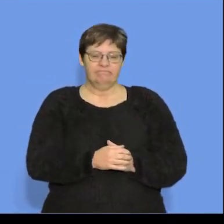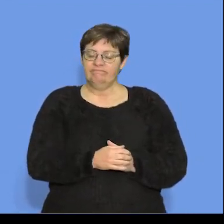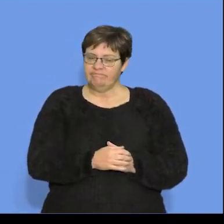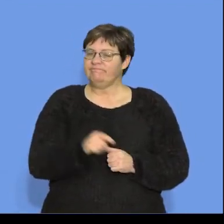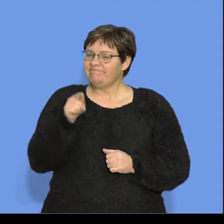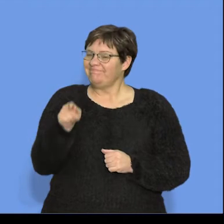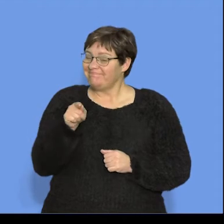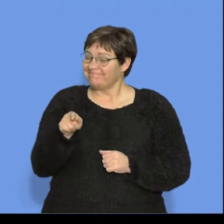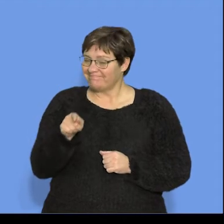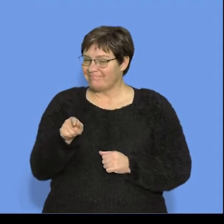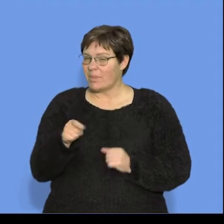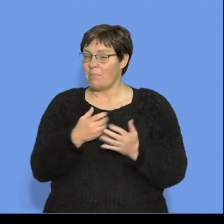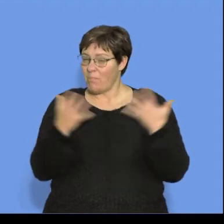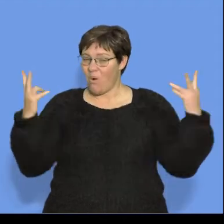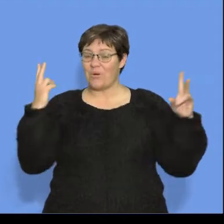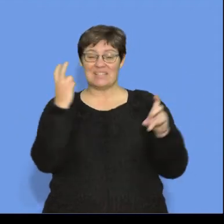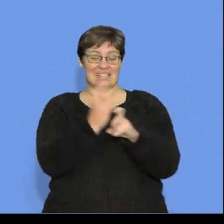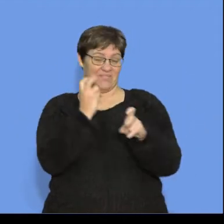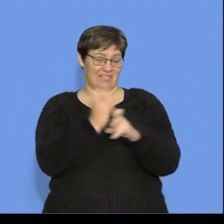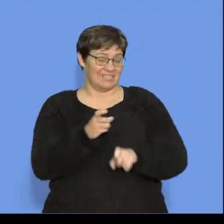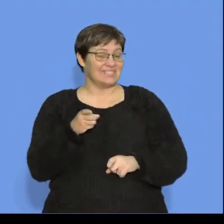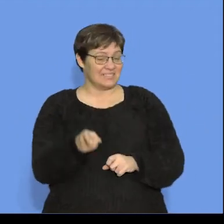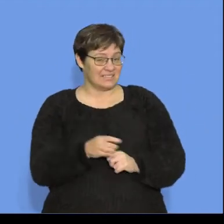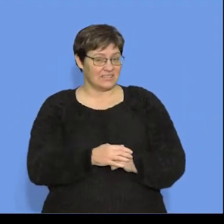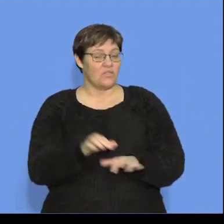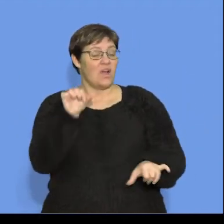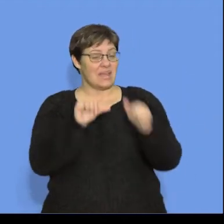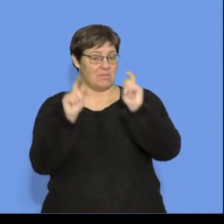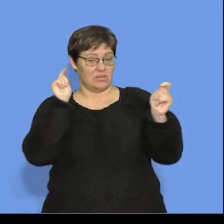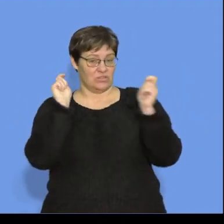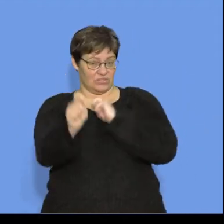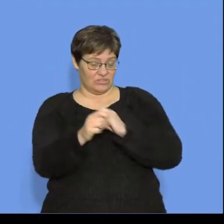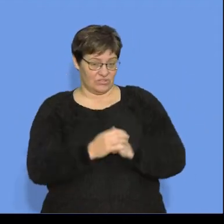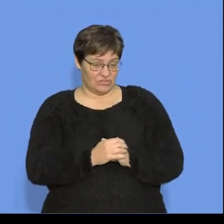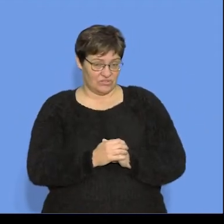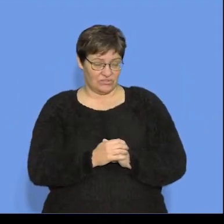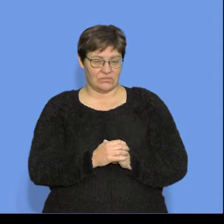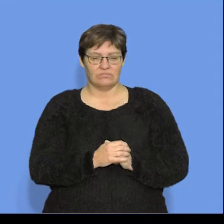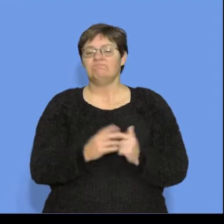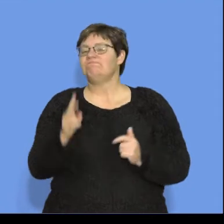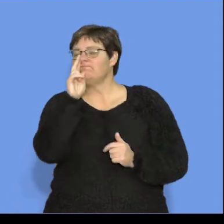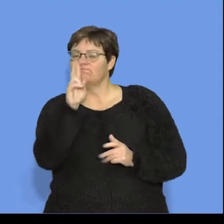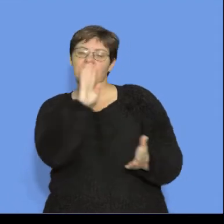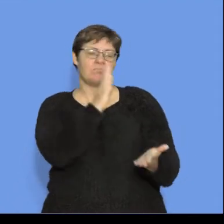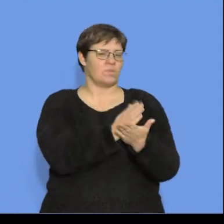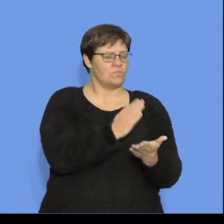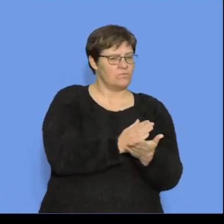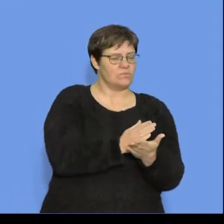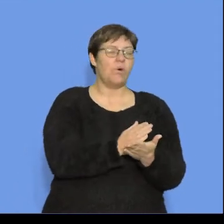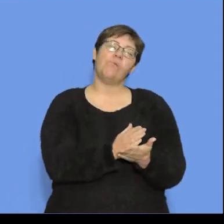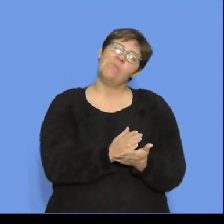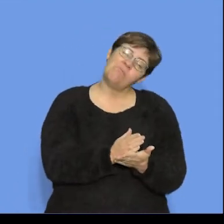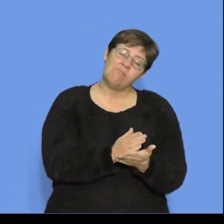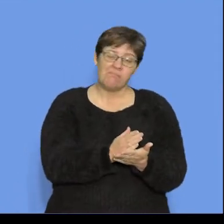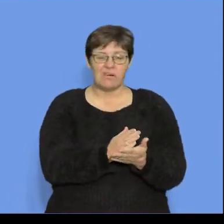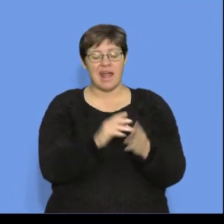This is one of the more difficult parts of chemical change. And so let's make sure that we've got